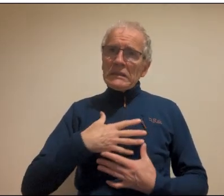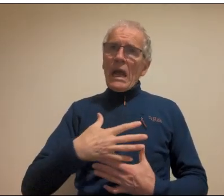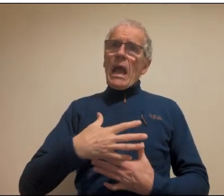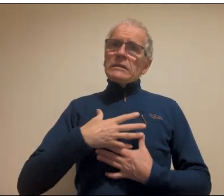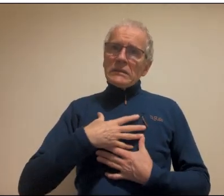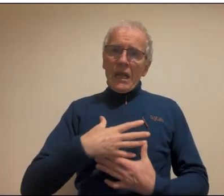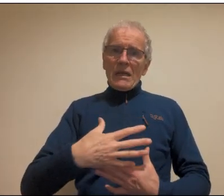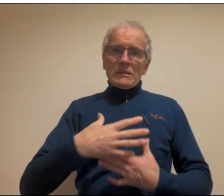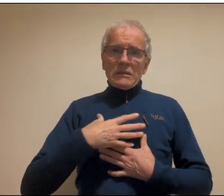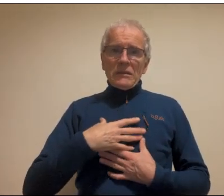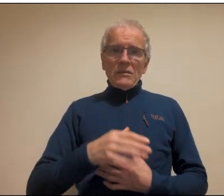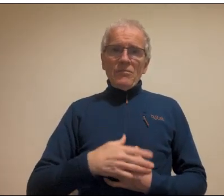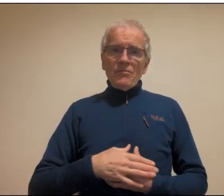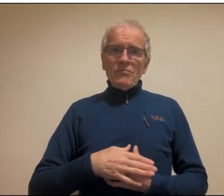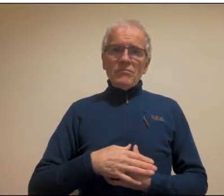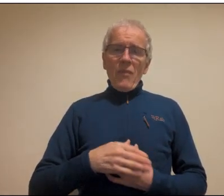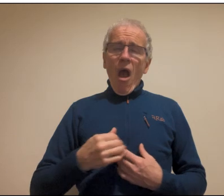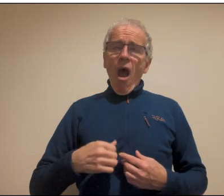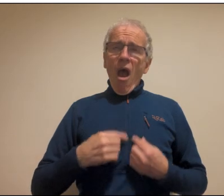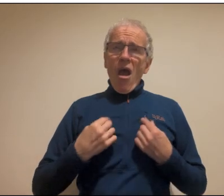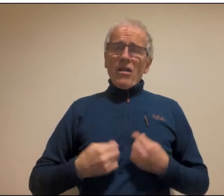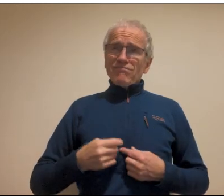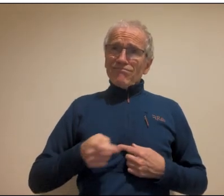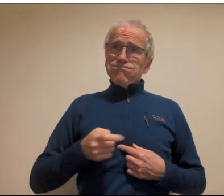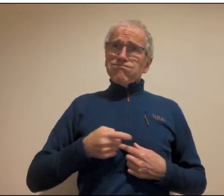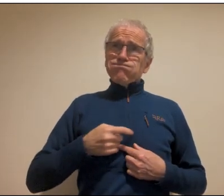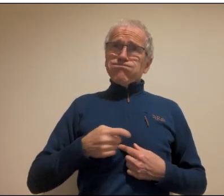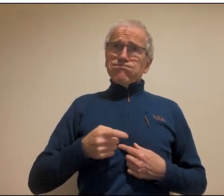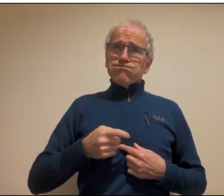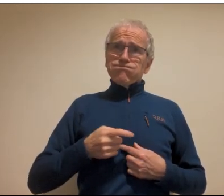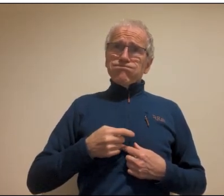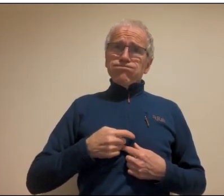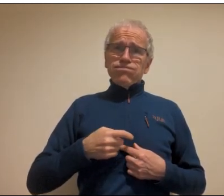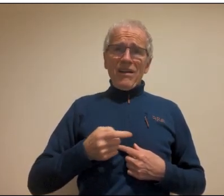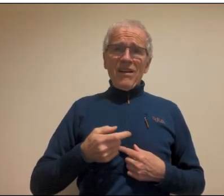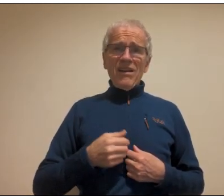nausea, sickness in the stomach with an urge to vomit,